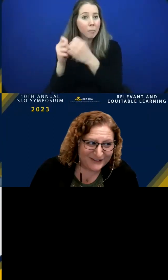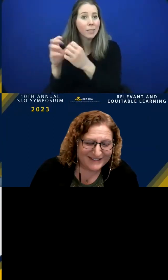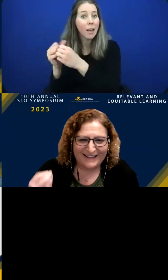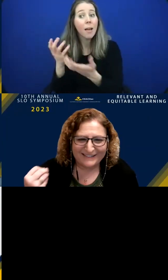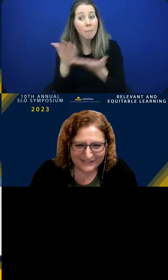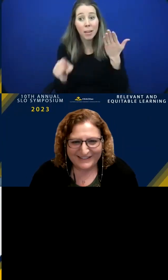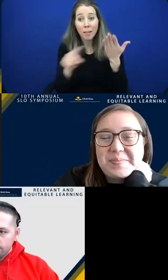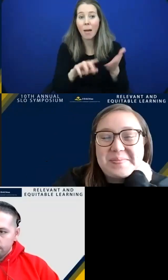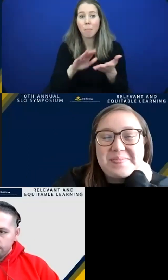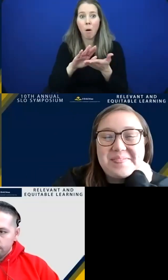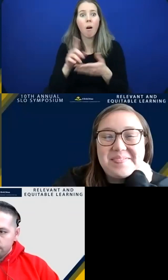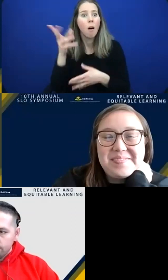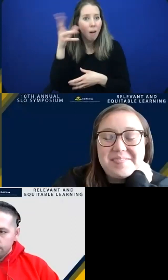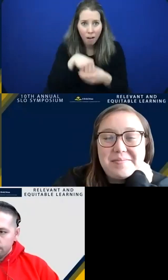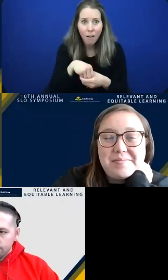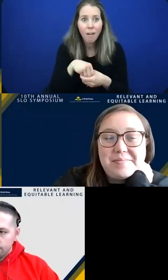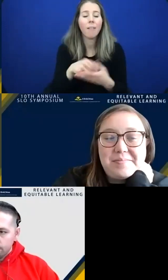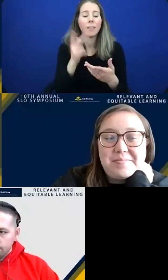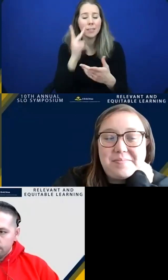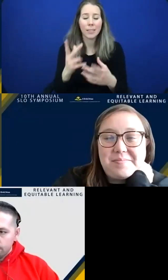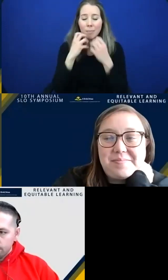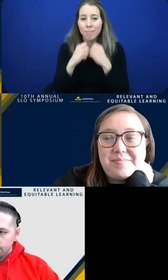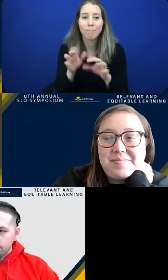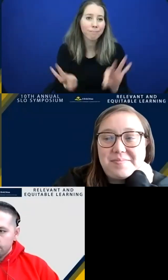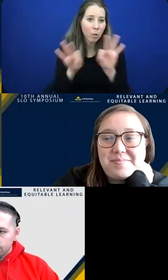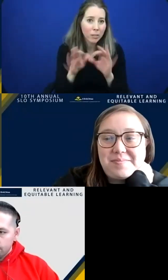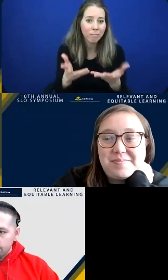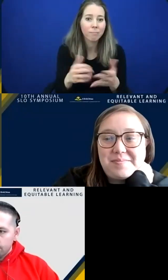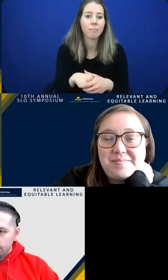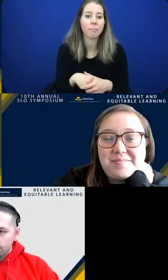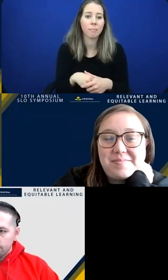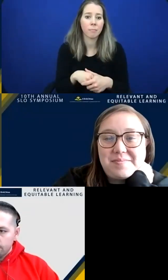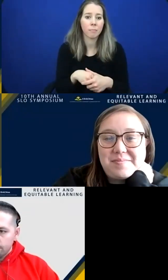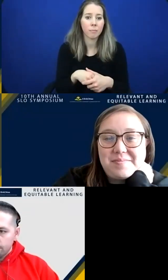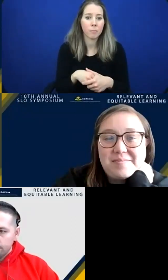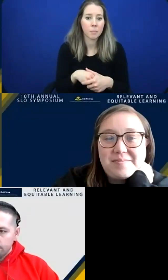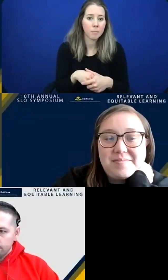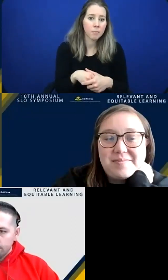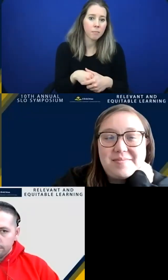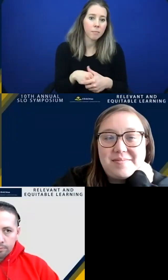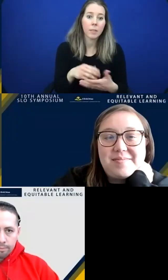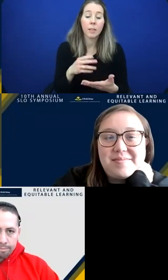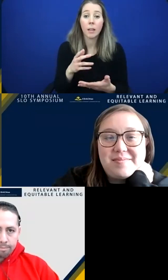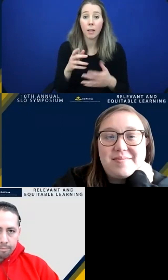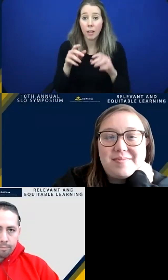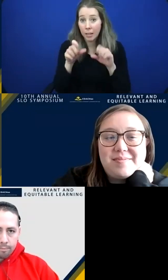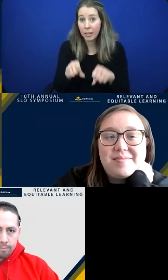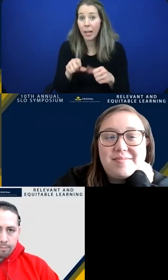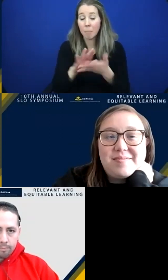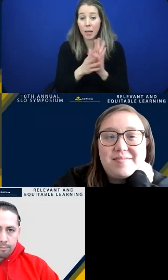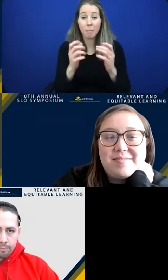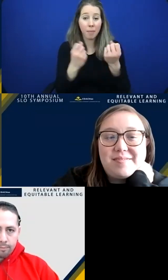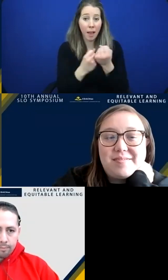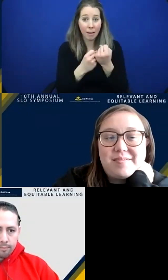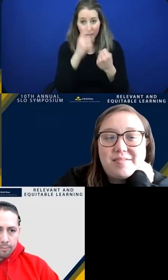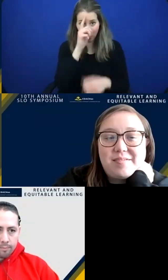become converts and they love it and they see the value. And so that I think is great. And then they can become advocates among their peers. And